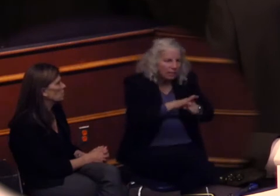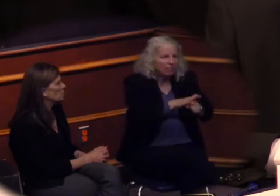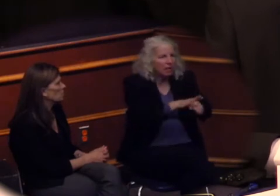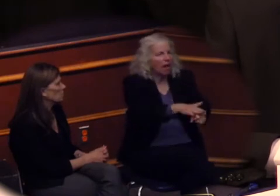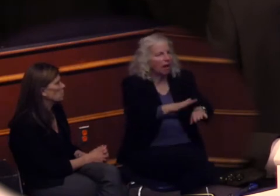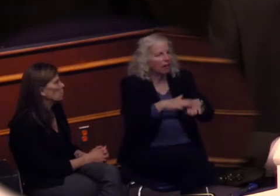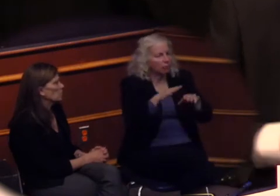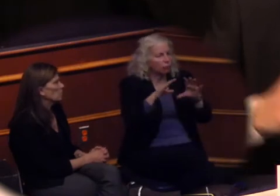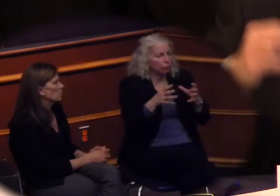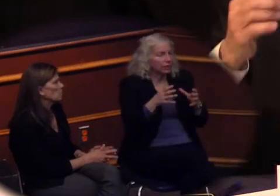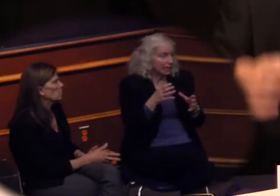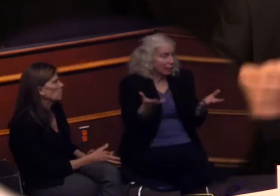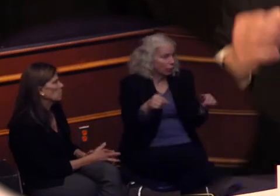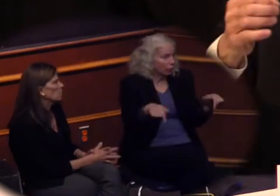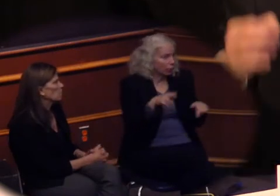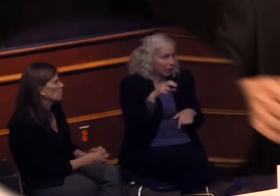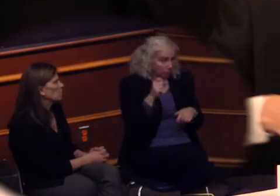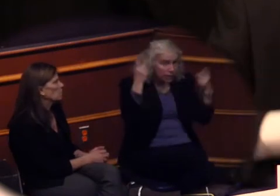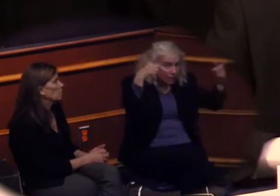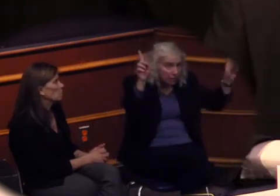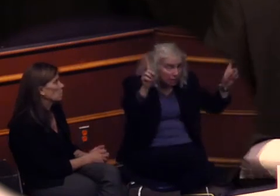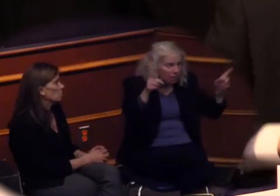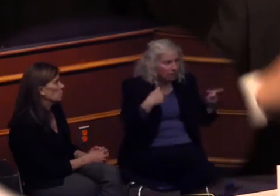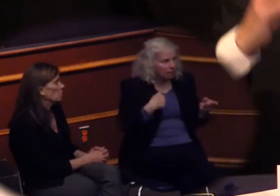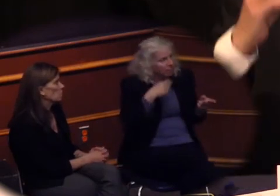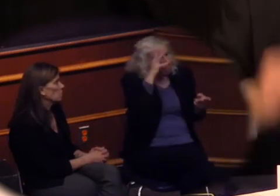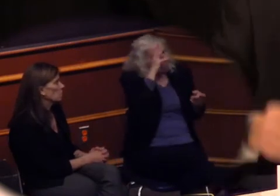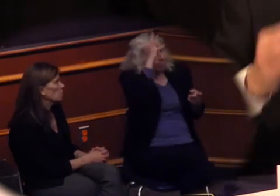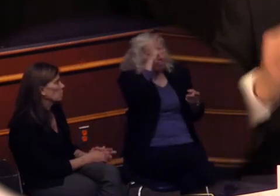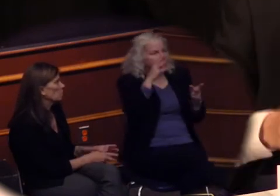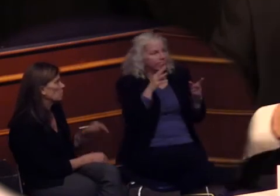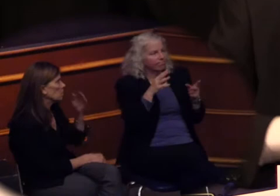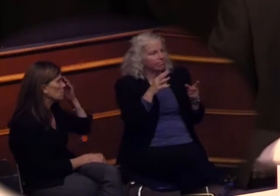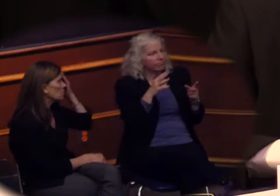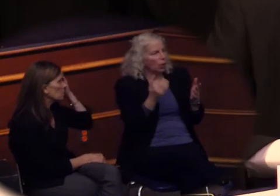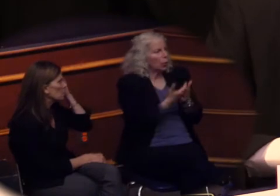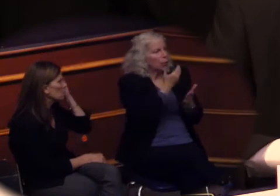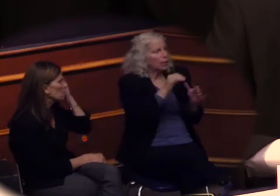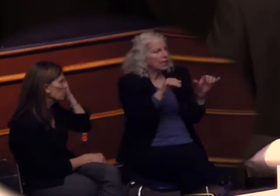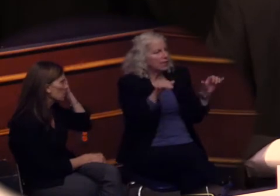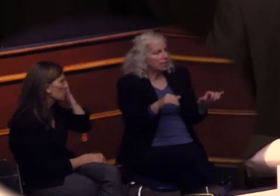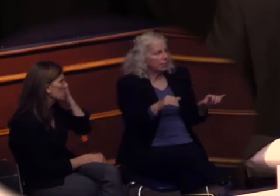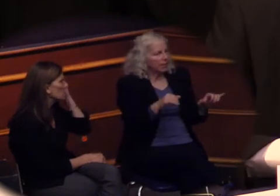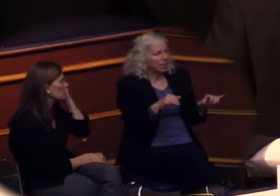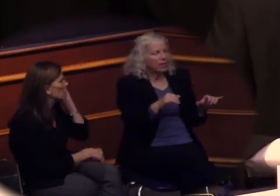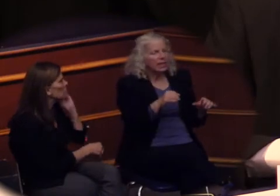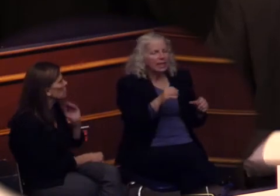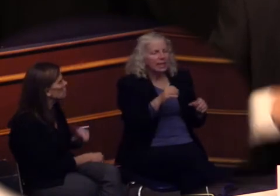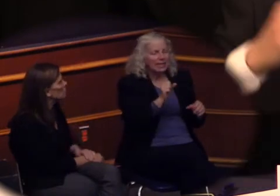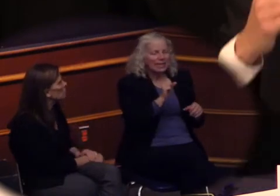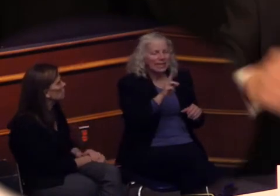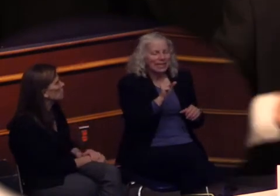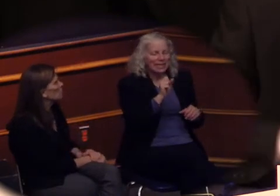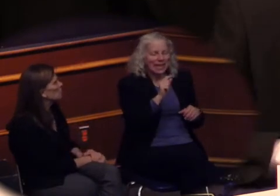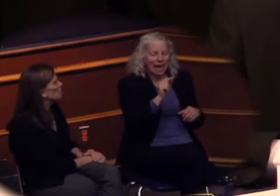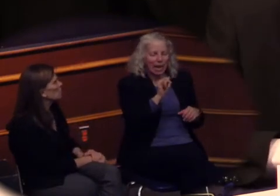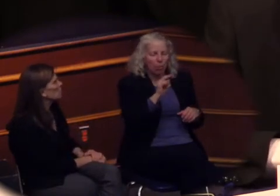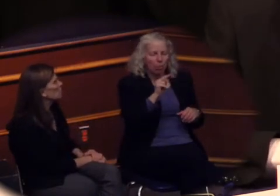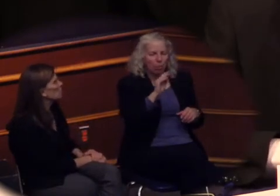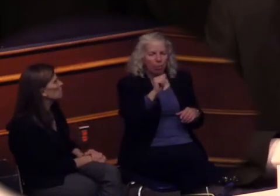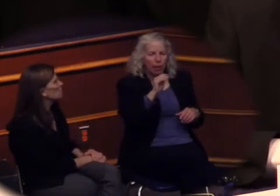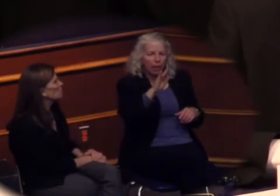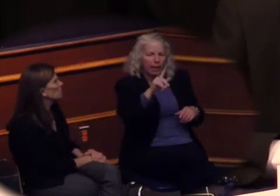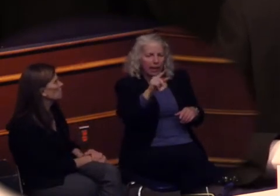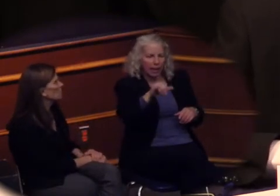and we were successful. I conceived of and created an entirely new system of sustainability accounting, which now drives